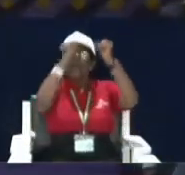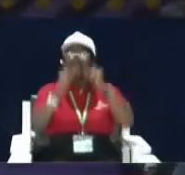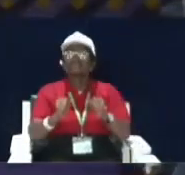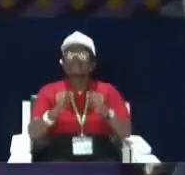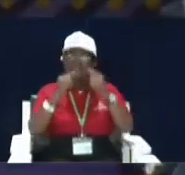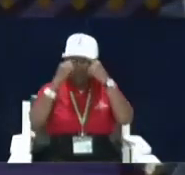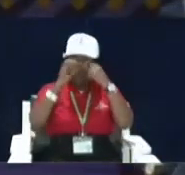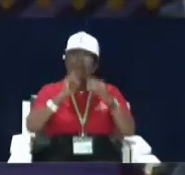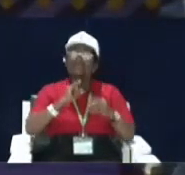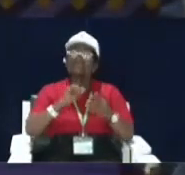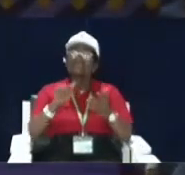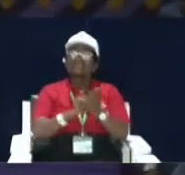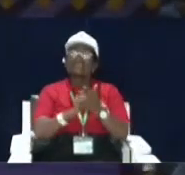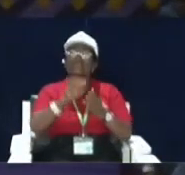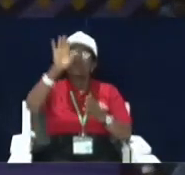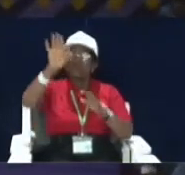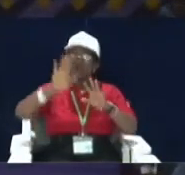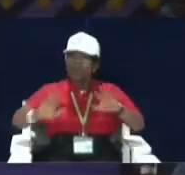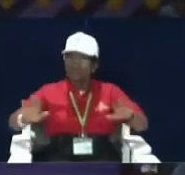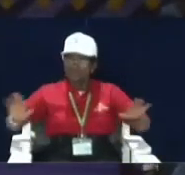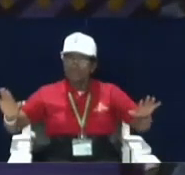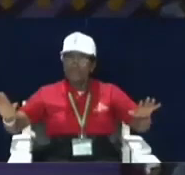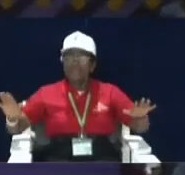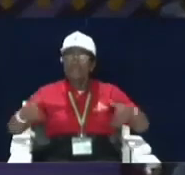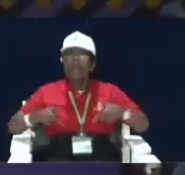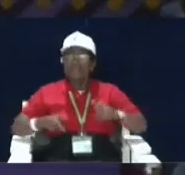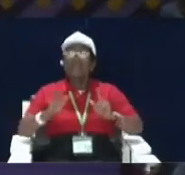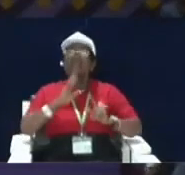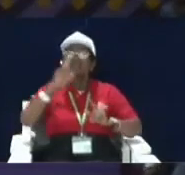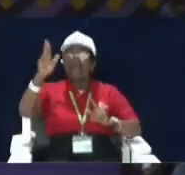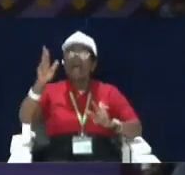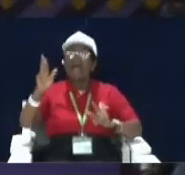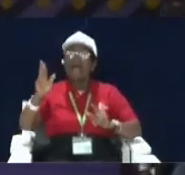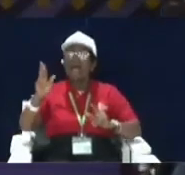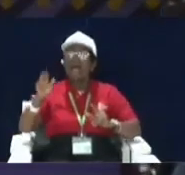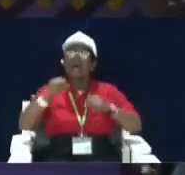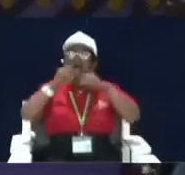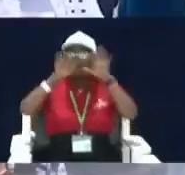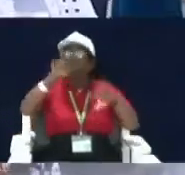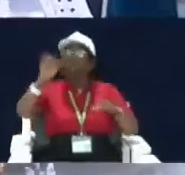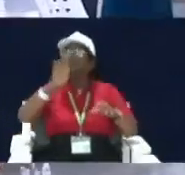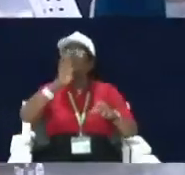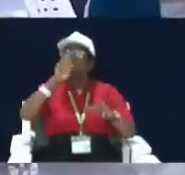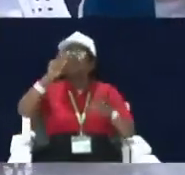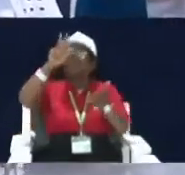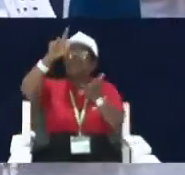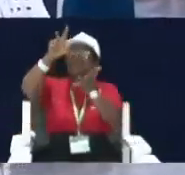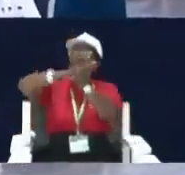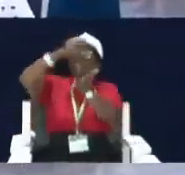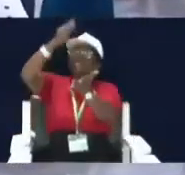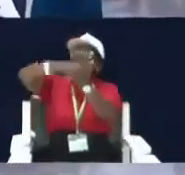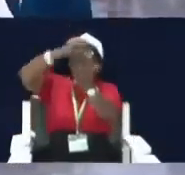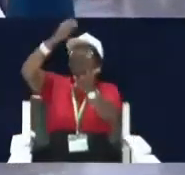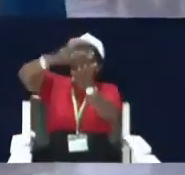concerning this, your children, let their blessing be in triples.